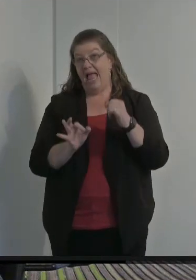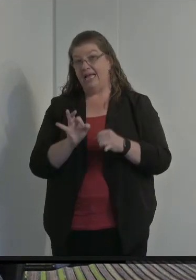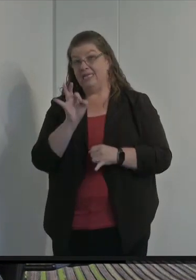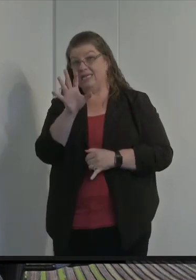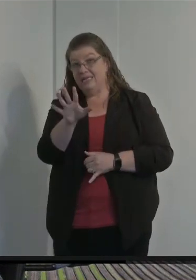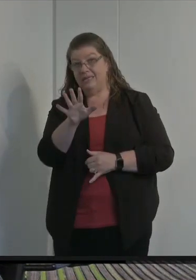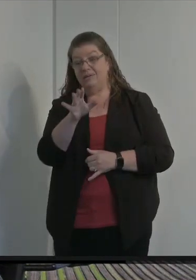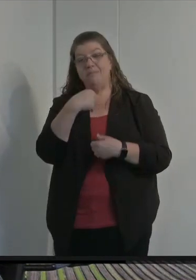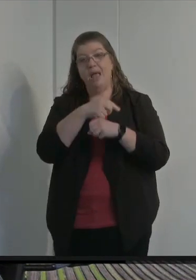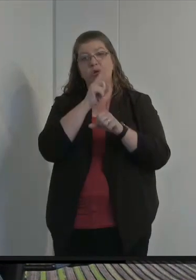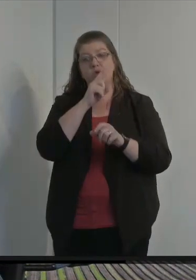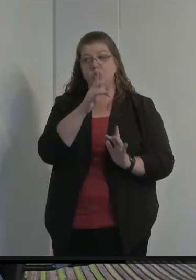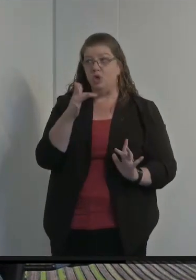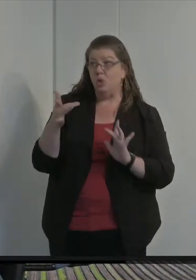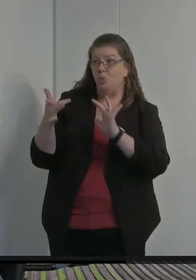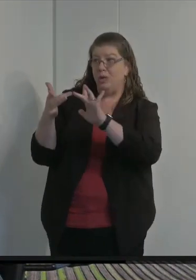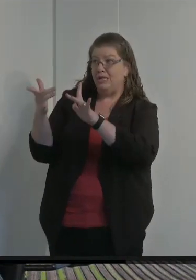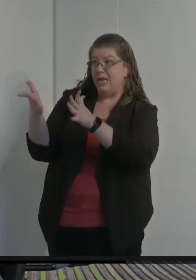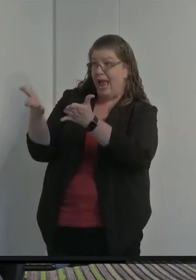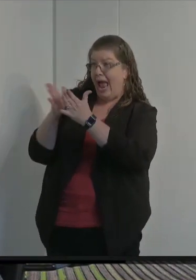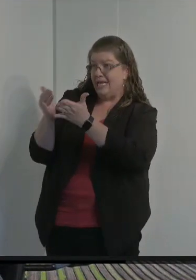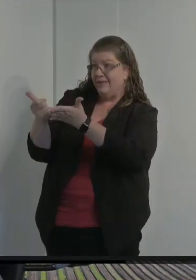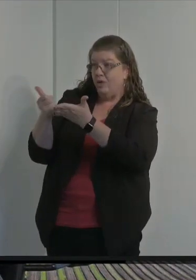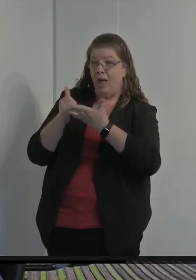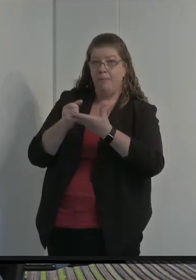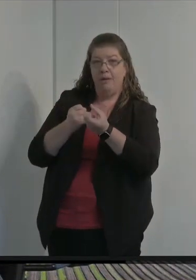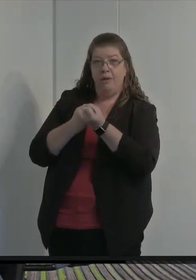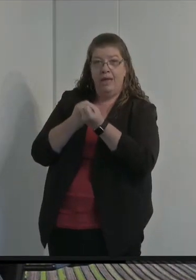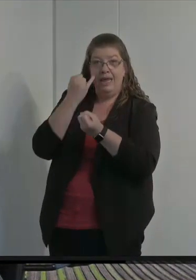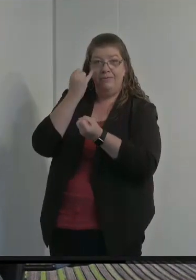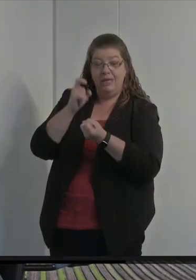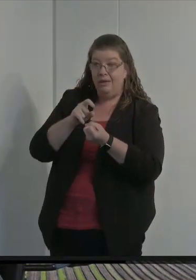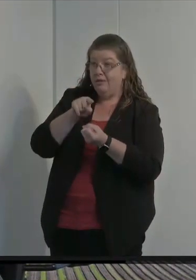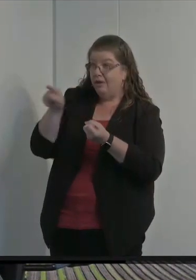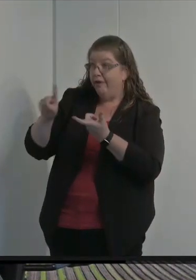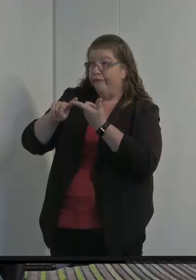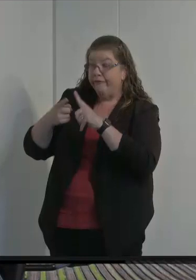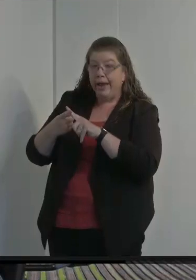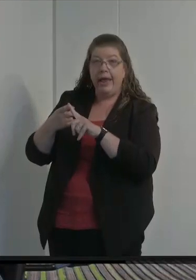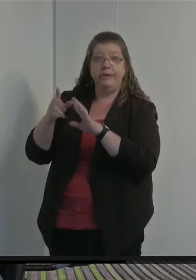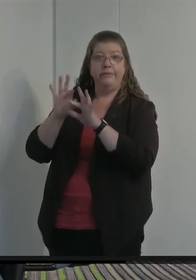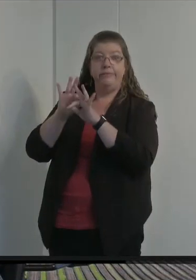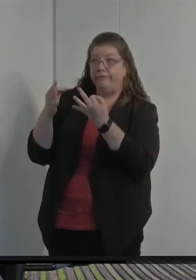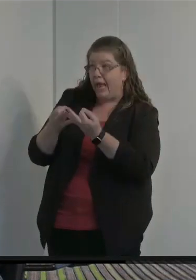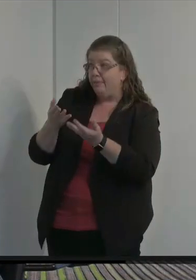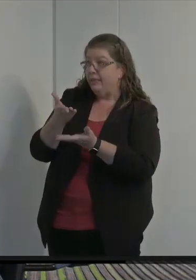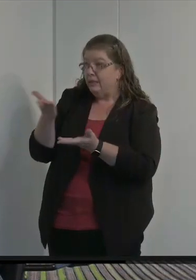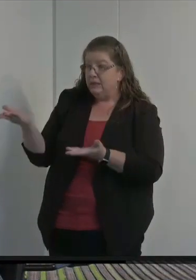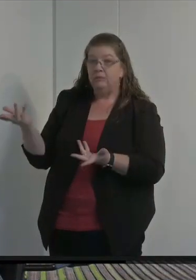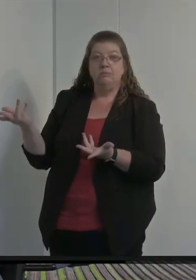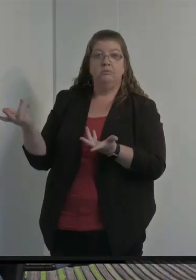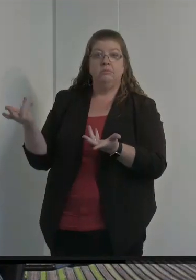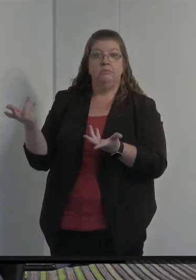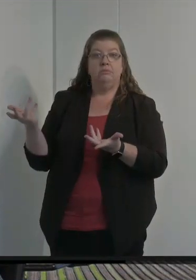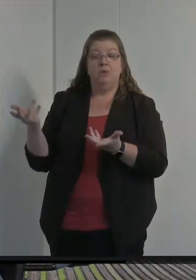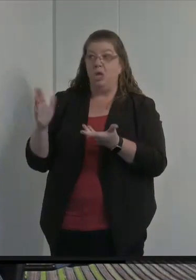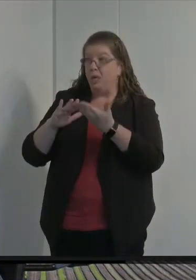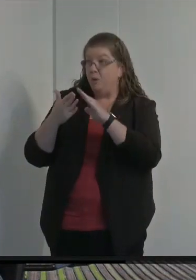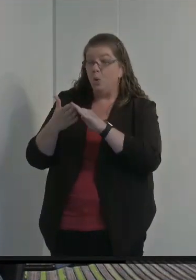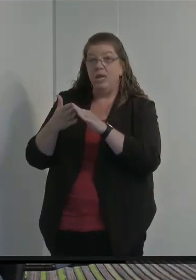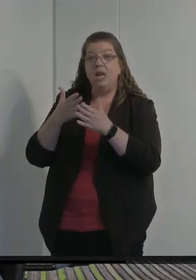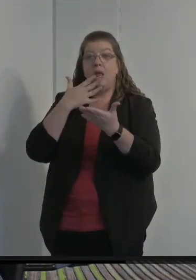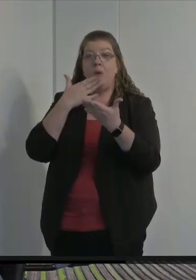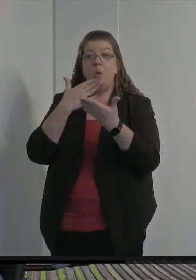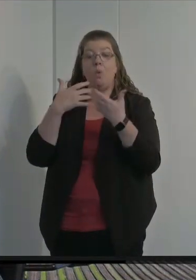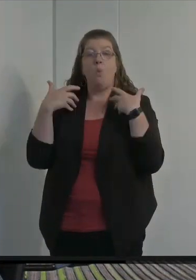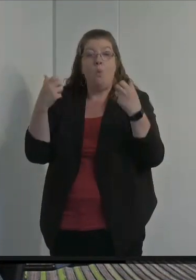to reach out for the support of others when needed. Of friends, of families, a family. The community wellness